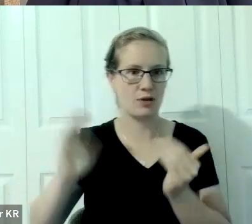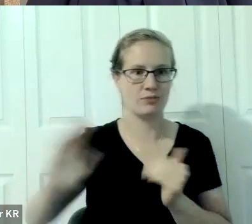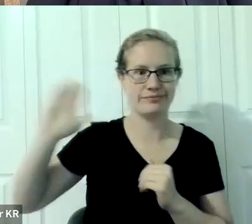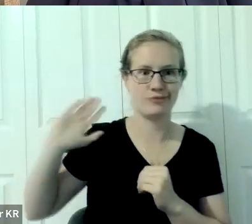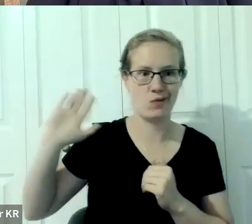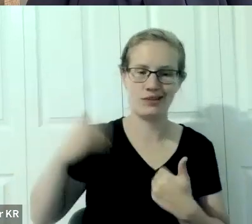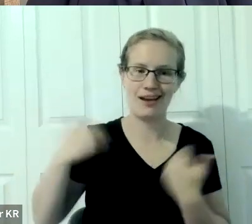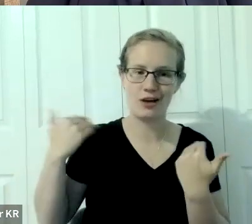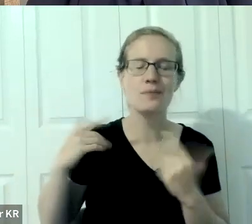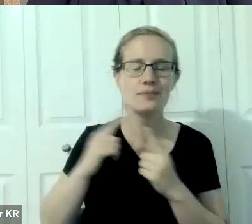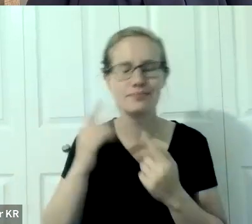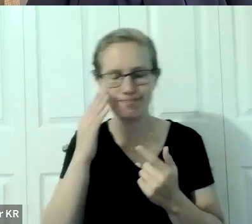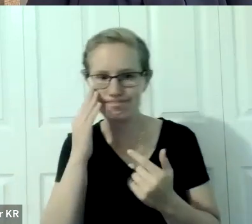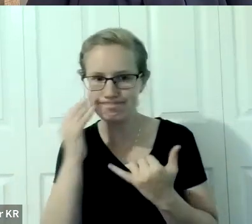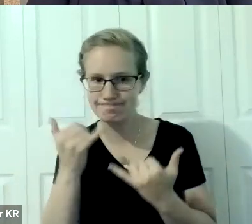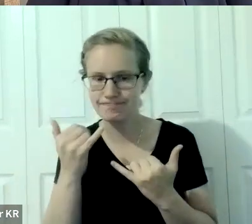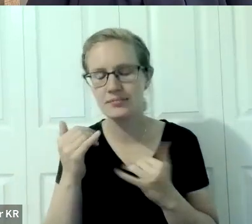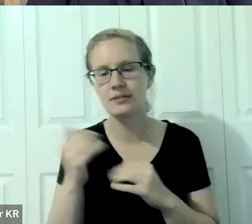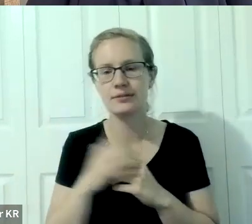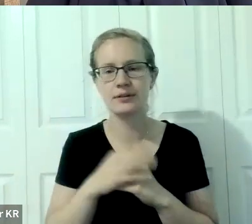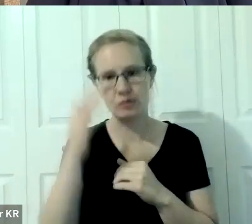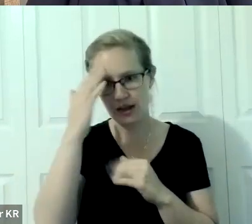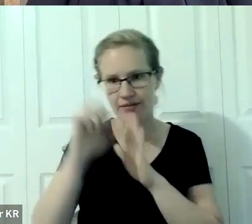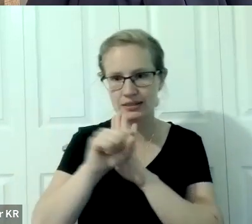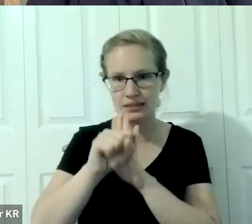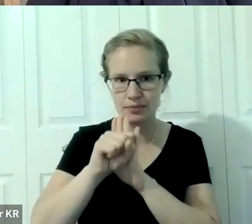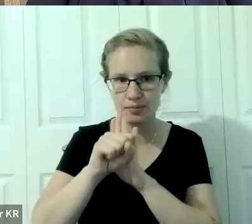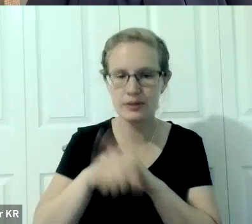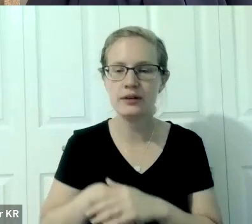than I was younger. But just being aware of those symptoms.